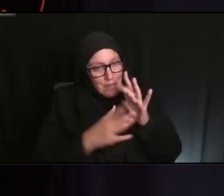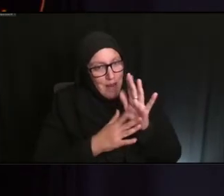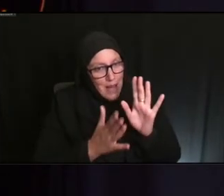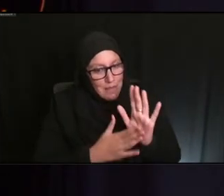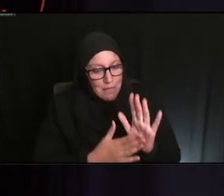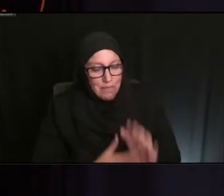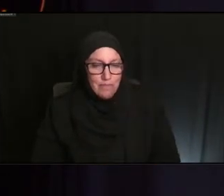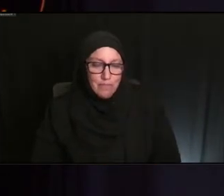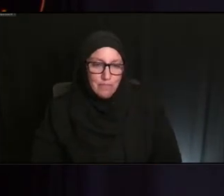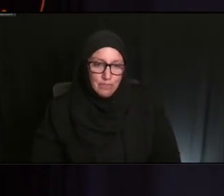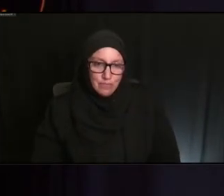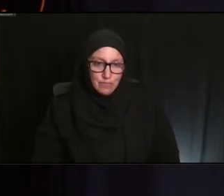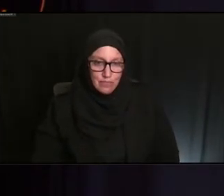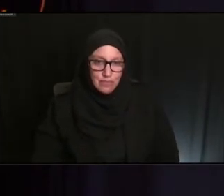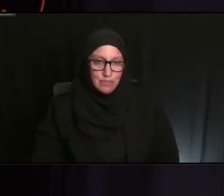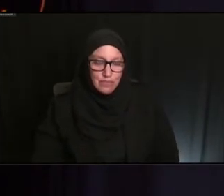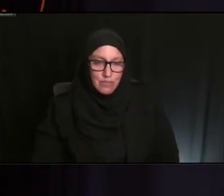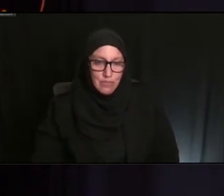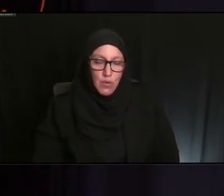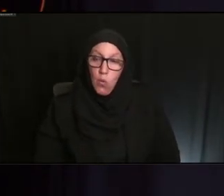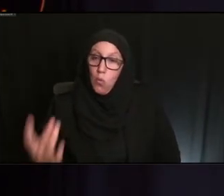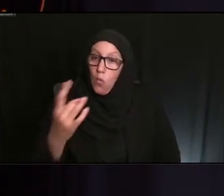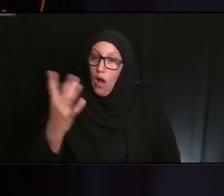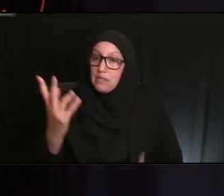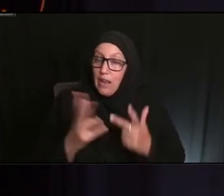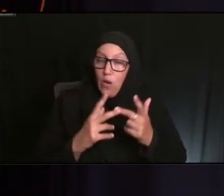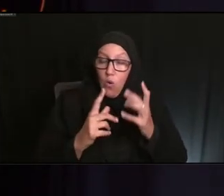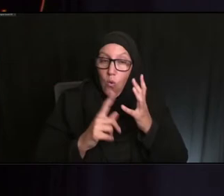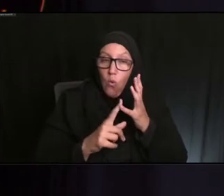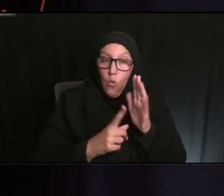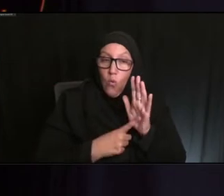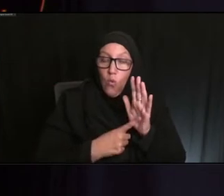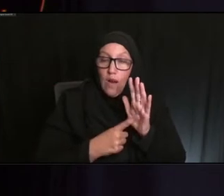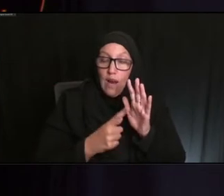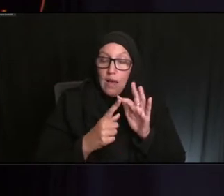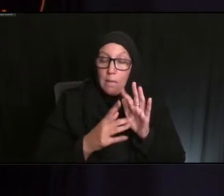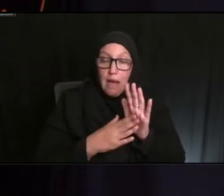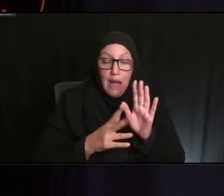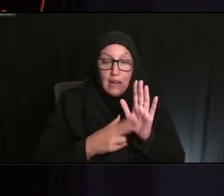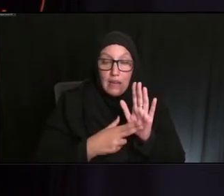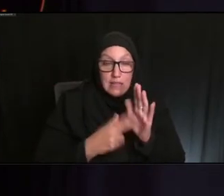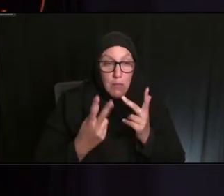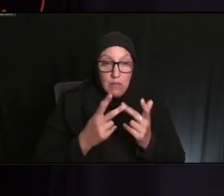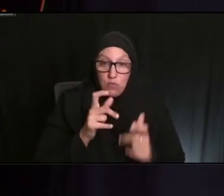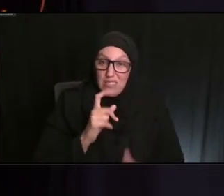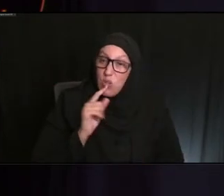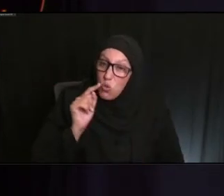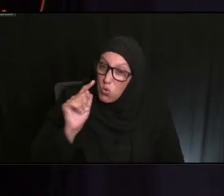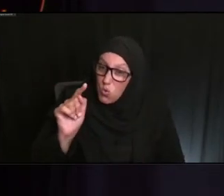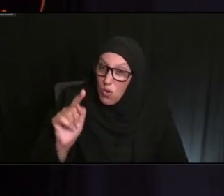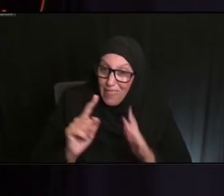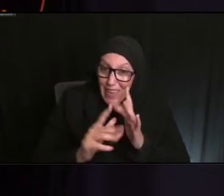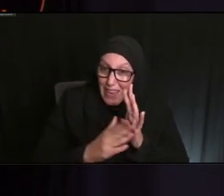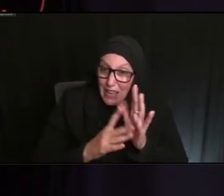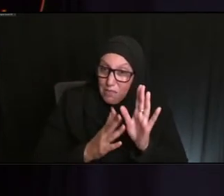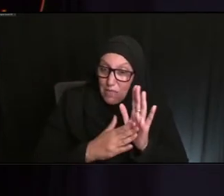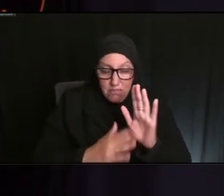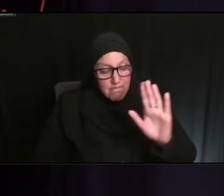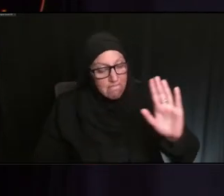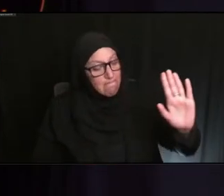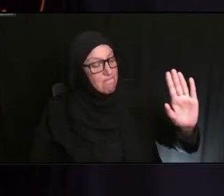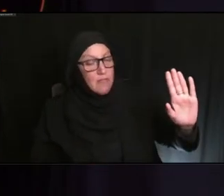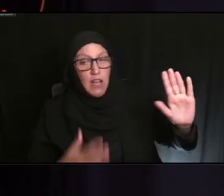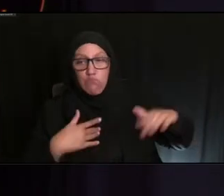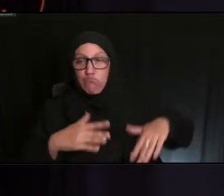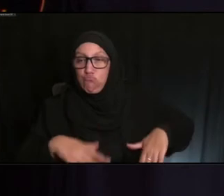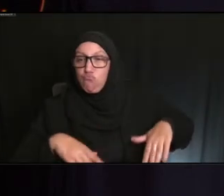Once another alim, someone said to him, you are the Imam. He said to him, I was raised in this village. Go